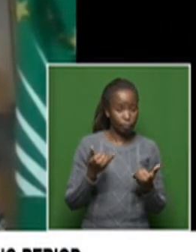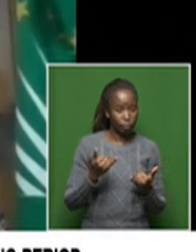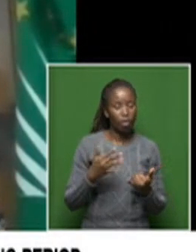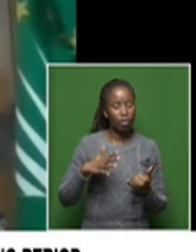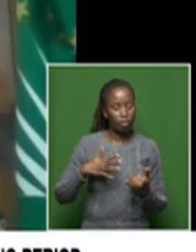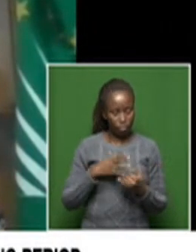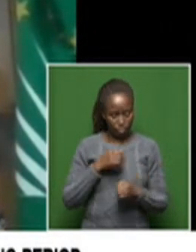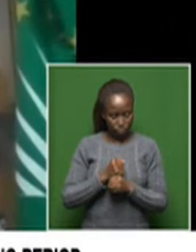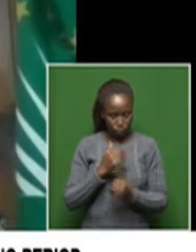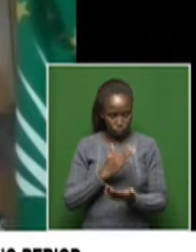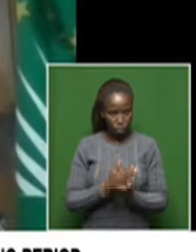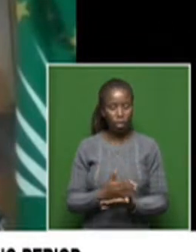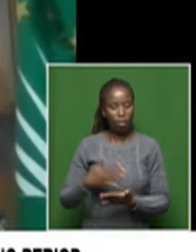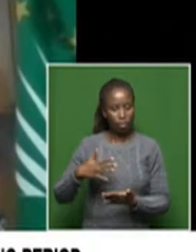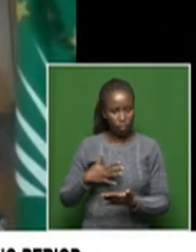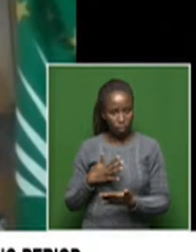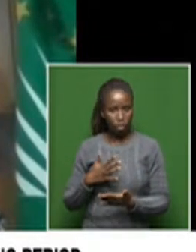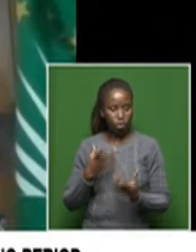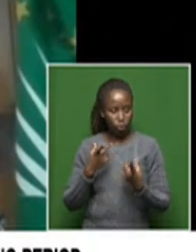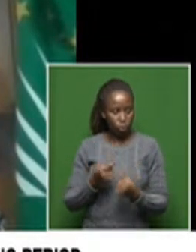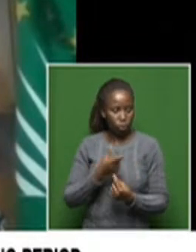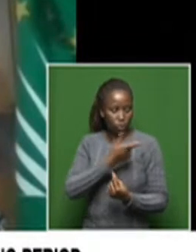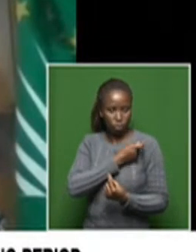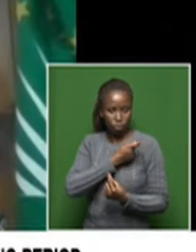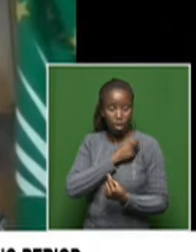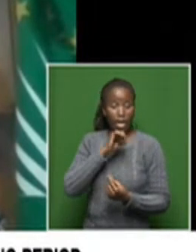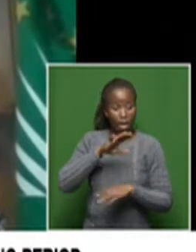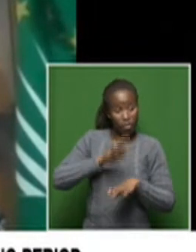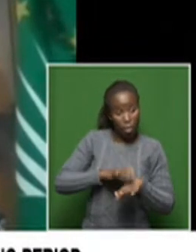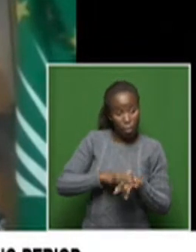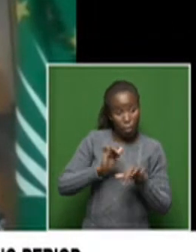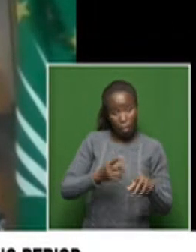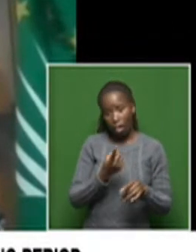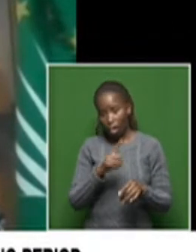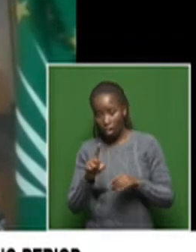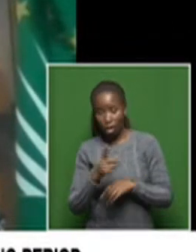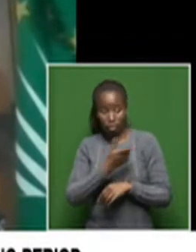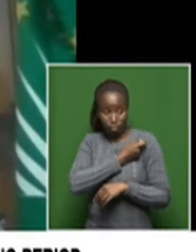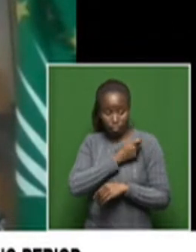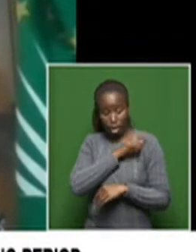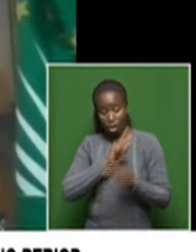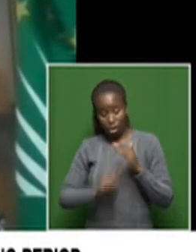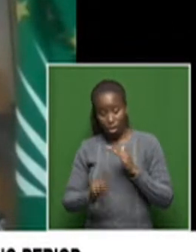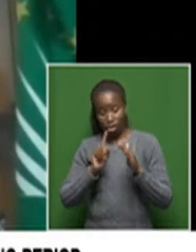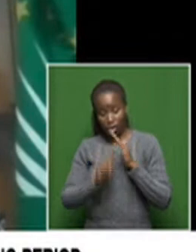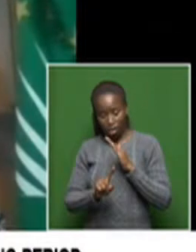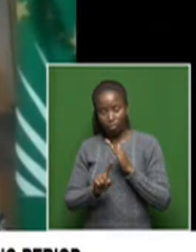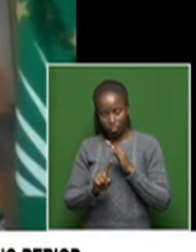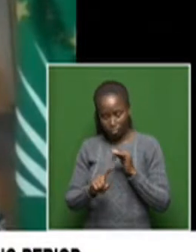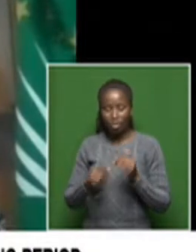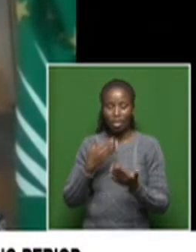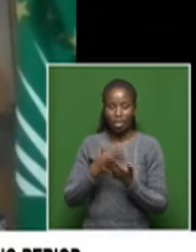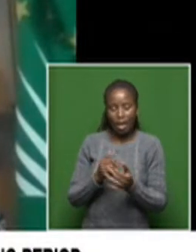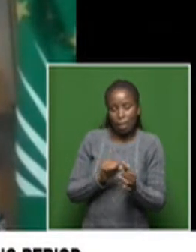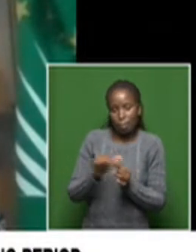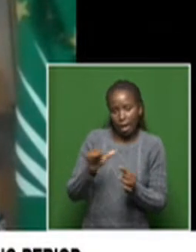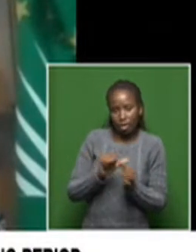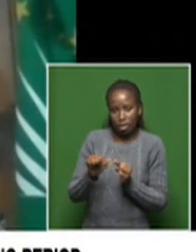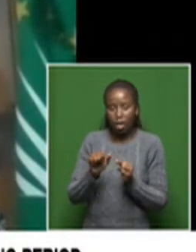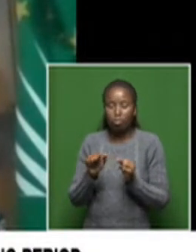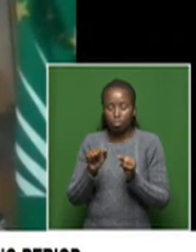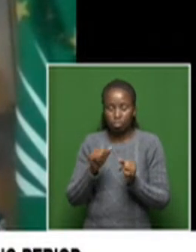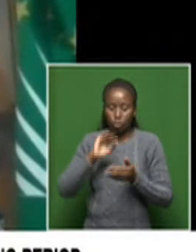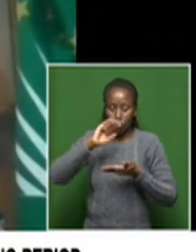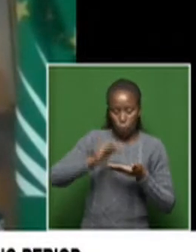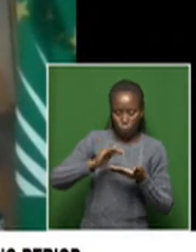ensuring that we can build immunity, the higher the number we are able to vaccinate of our population, the better we'll be able to manage the